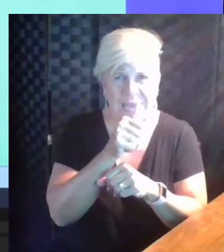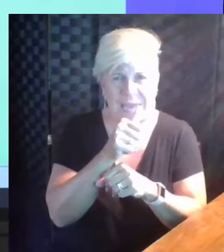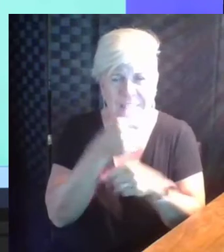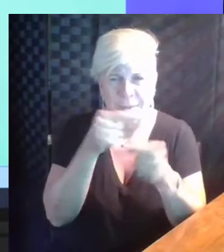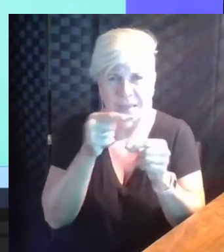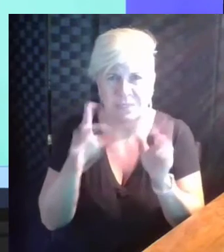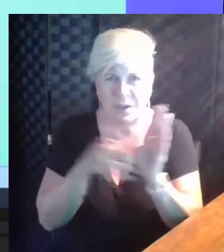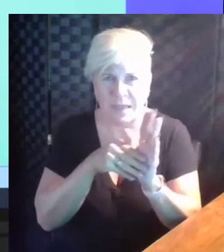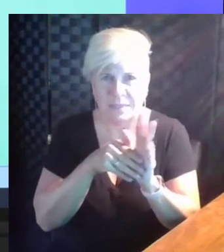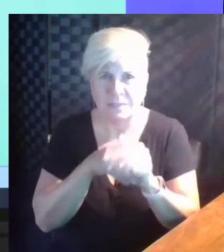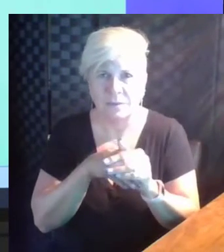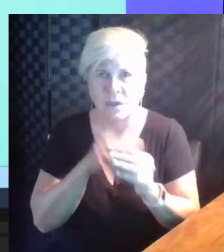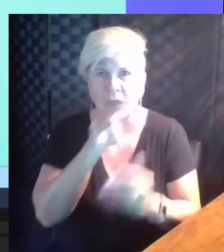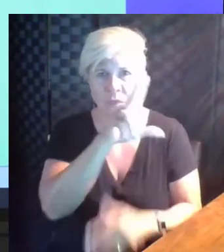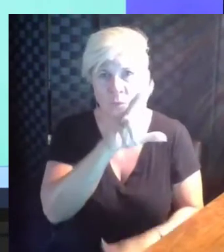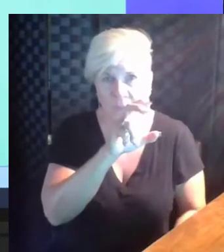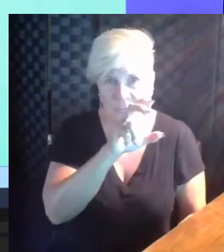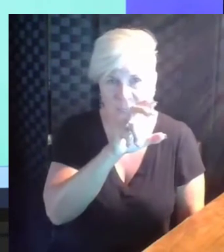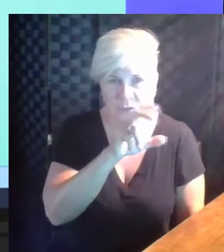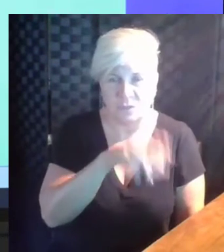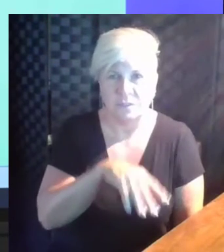together. So I'm going to draw